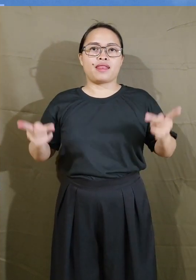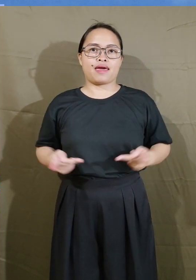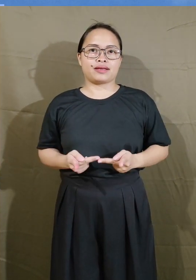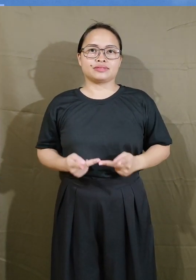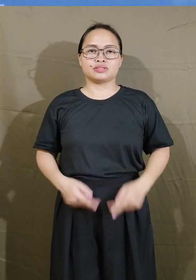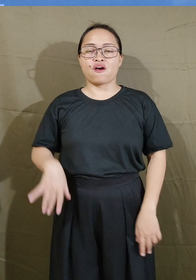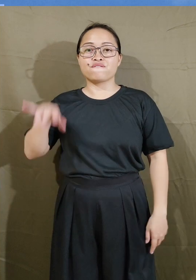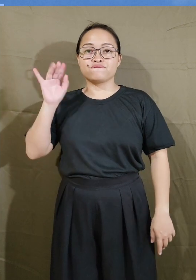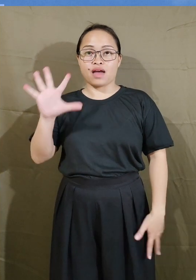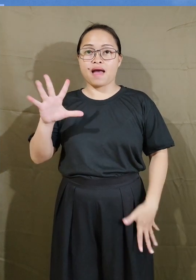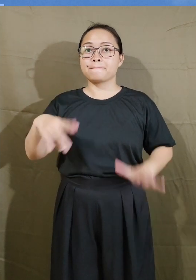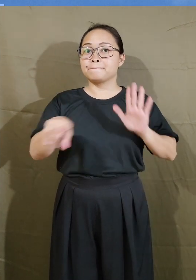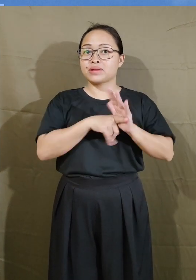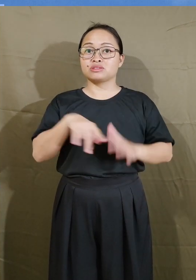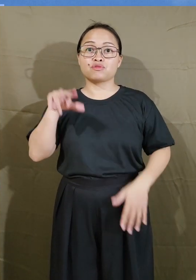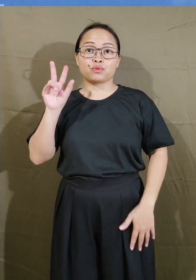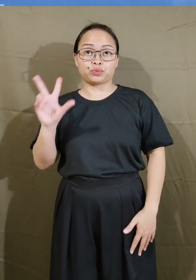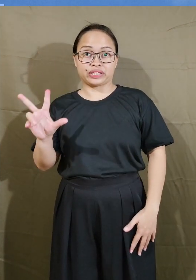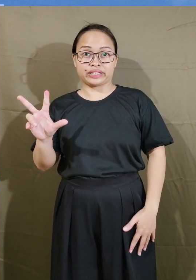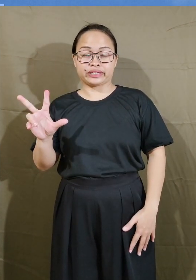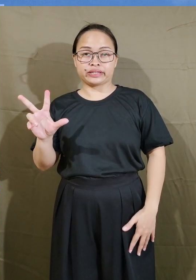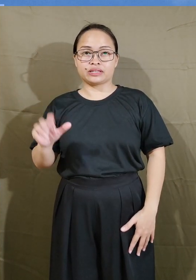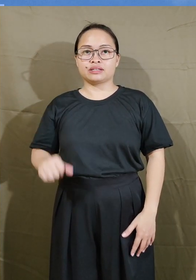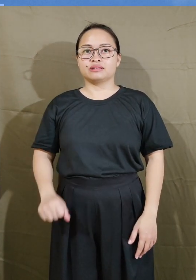place. 5 minus 3.